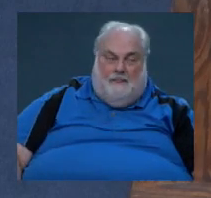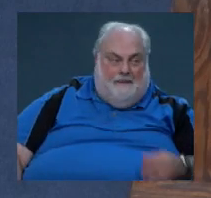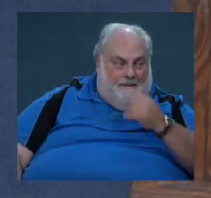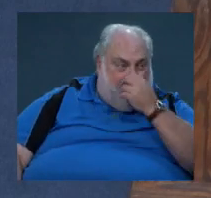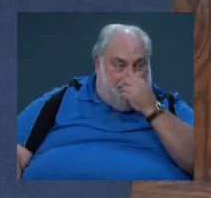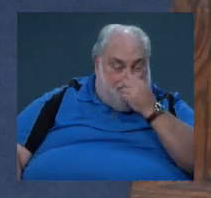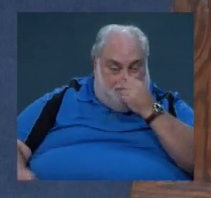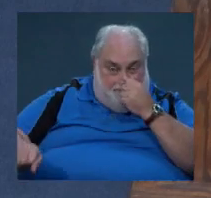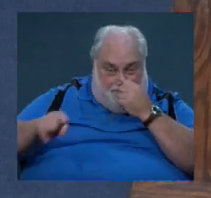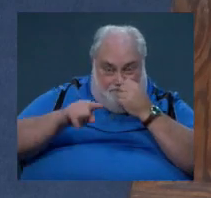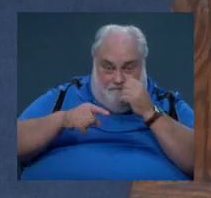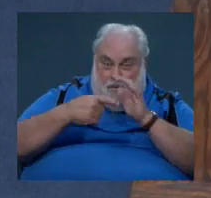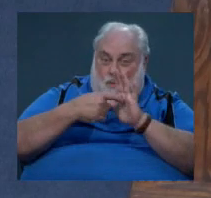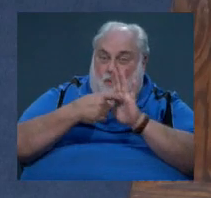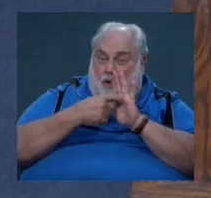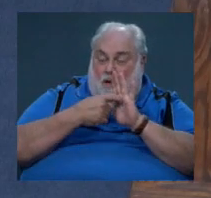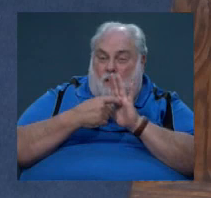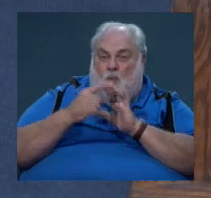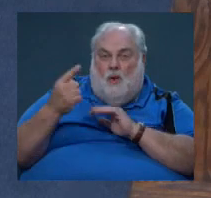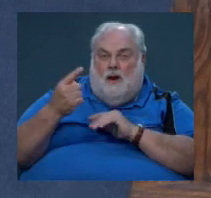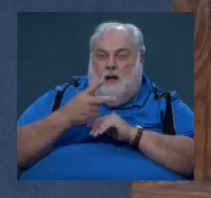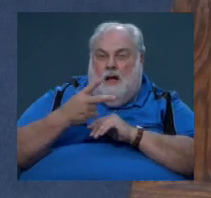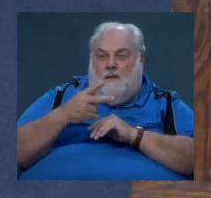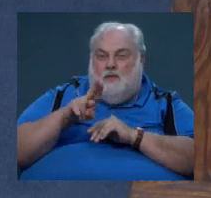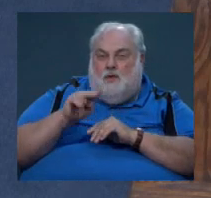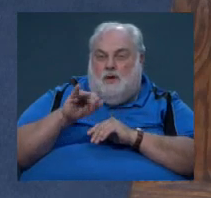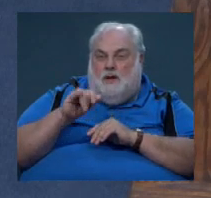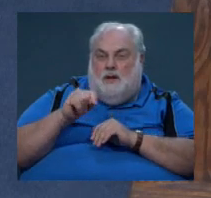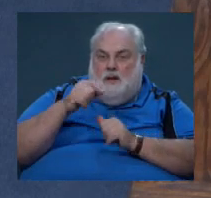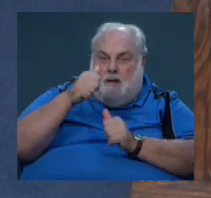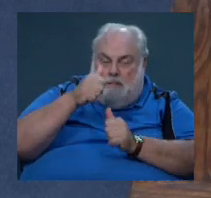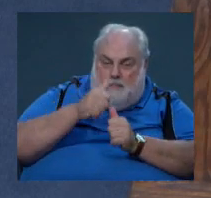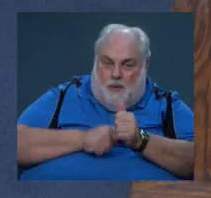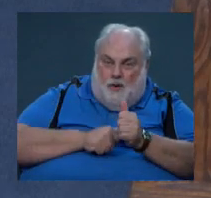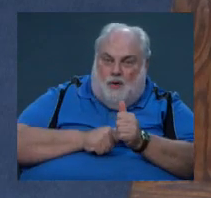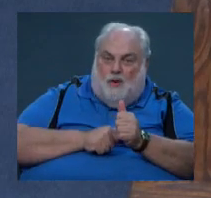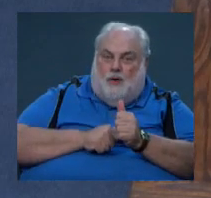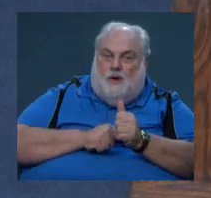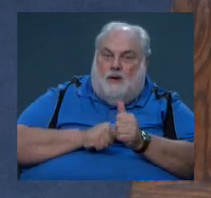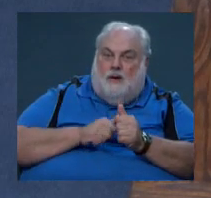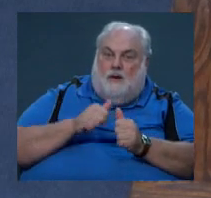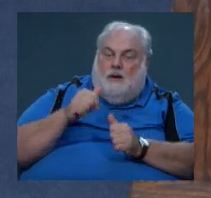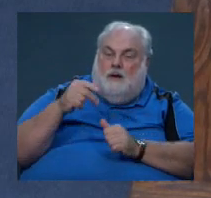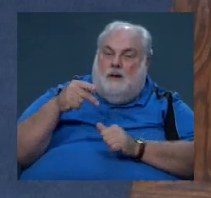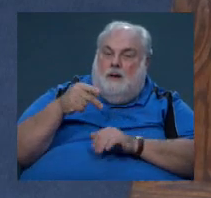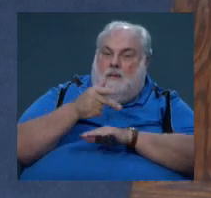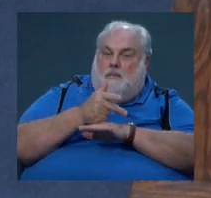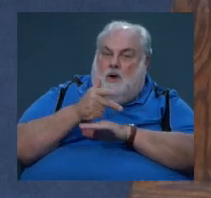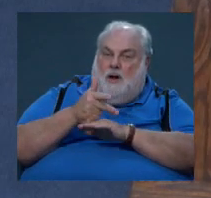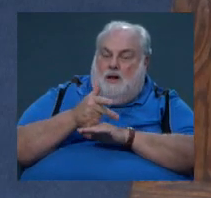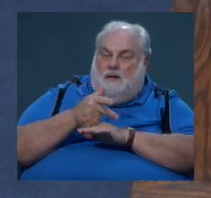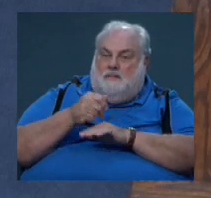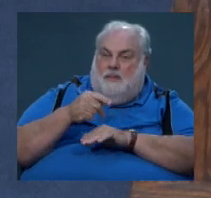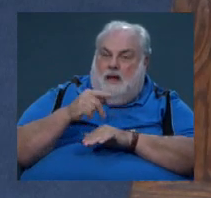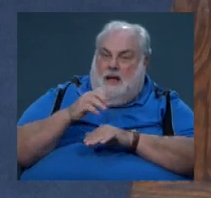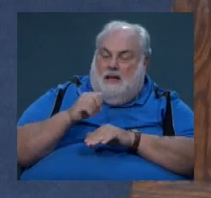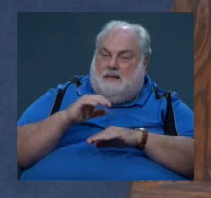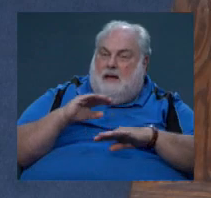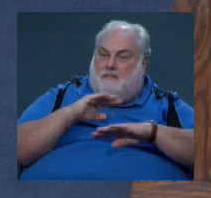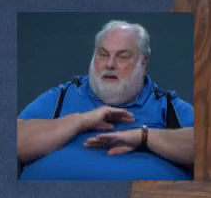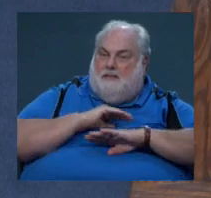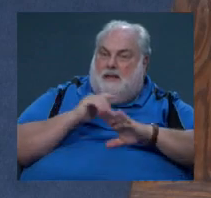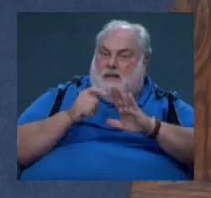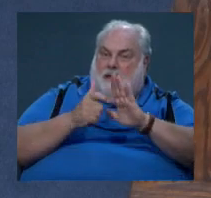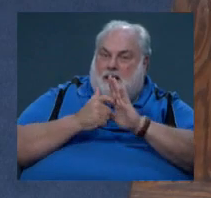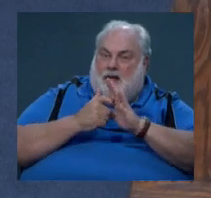they know it only takes 1.5 units per parking spaces. I met the standard.